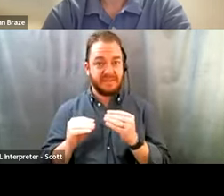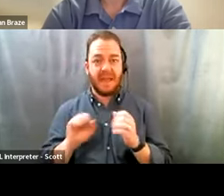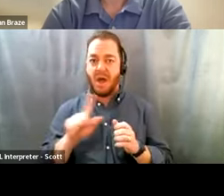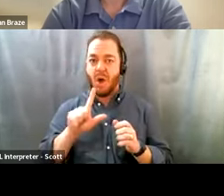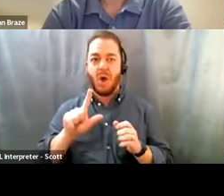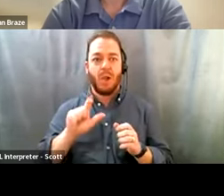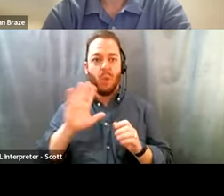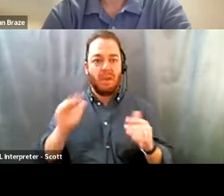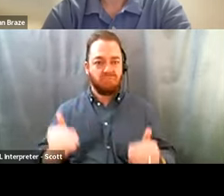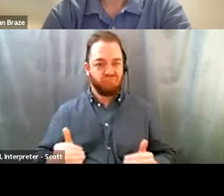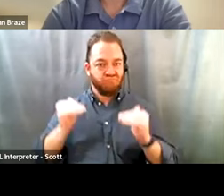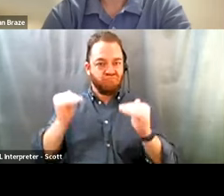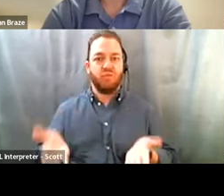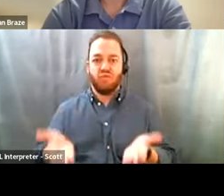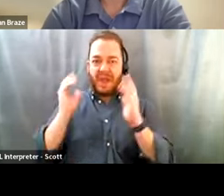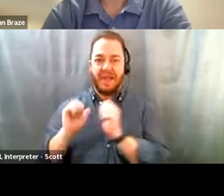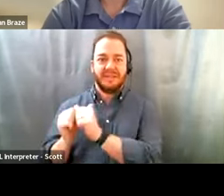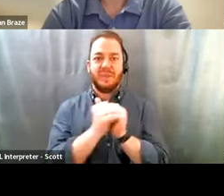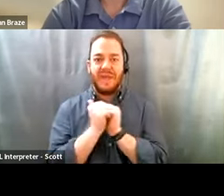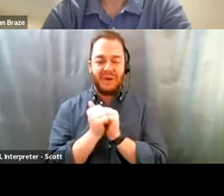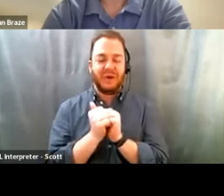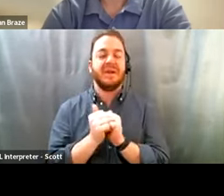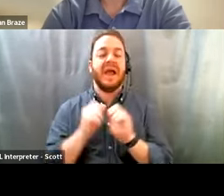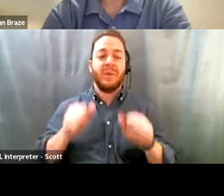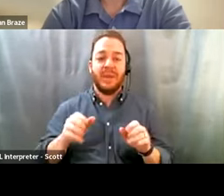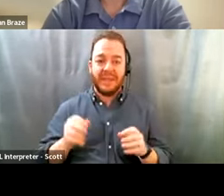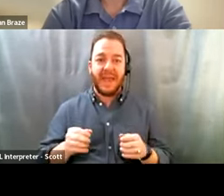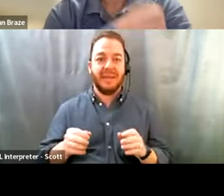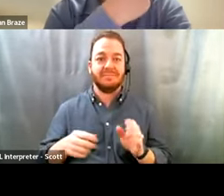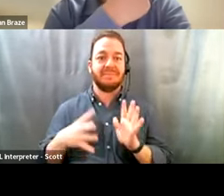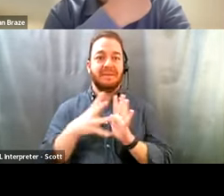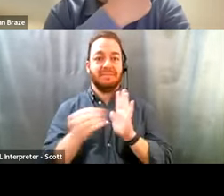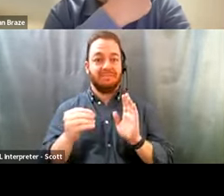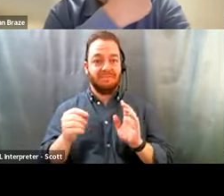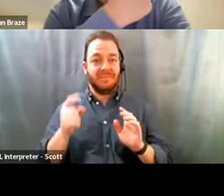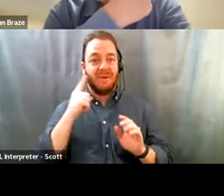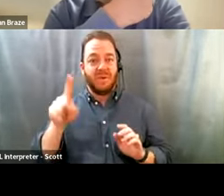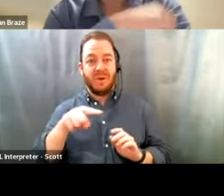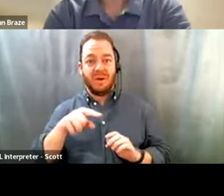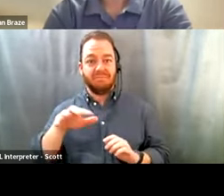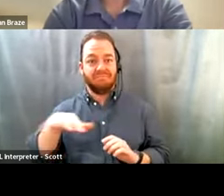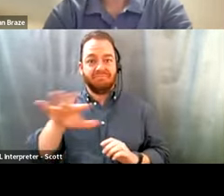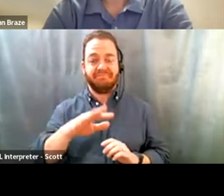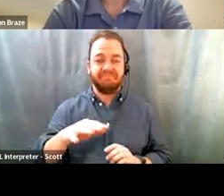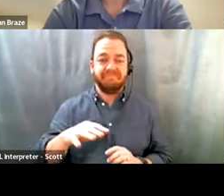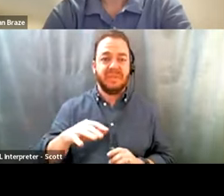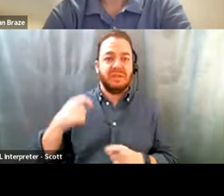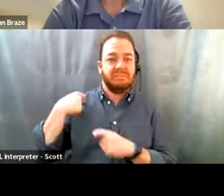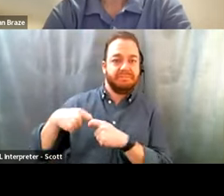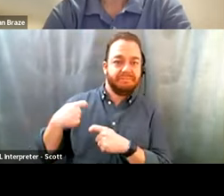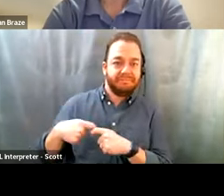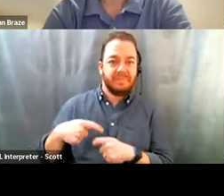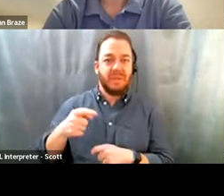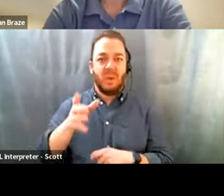rise. And it's something that could be replicated, you know, for Latinos and for women